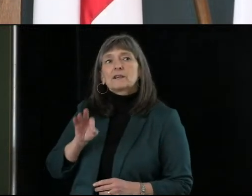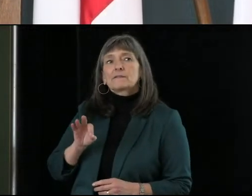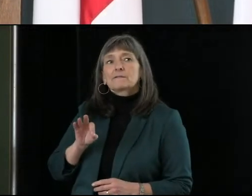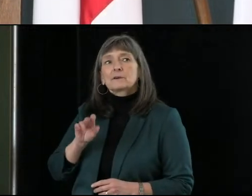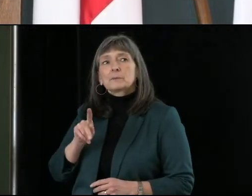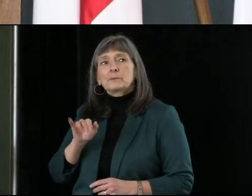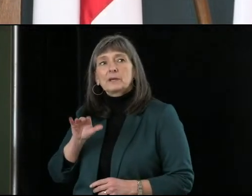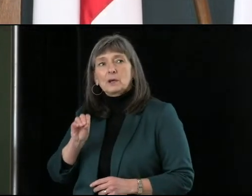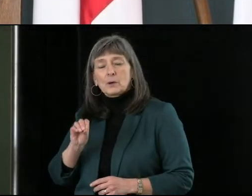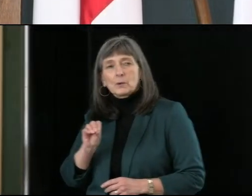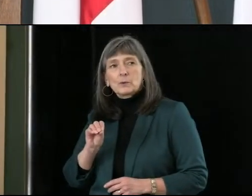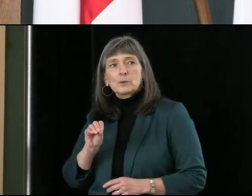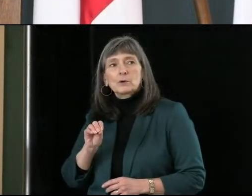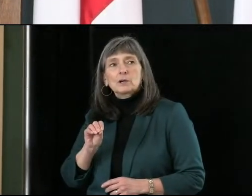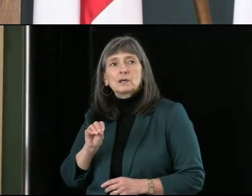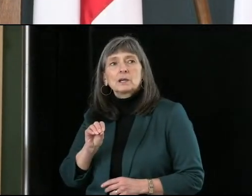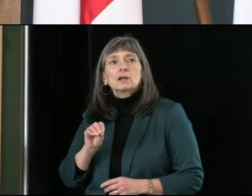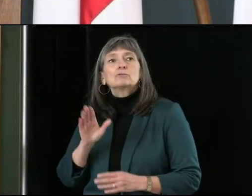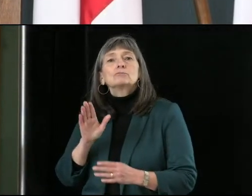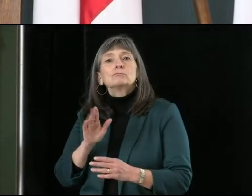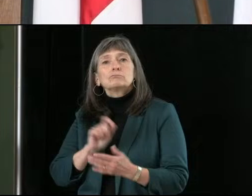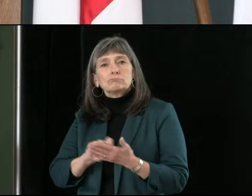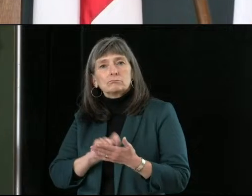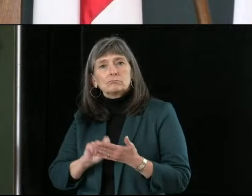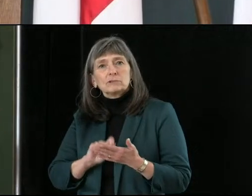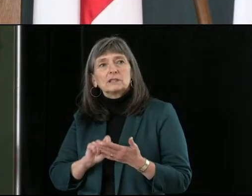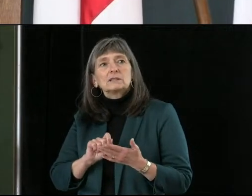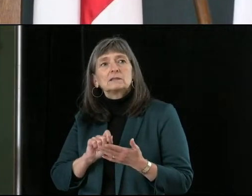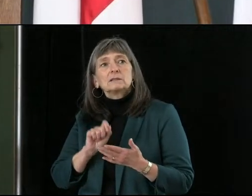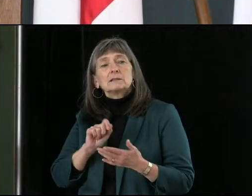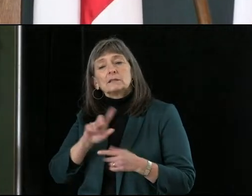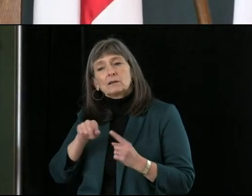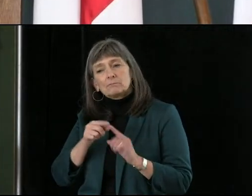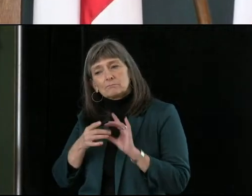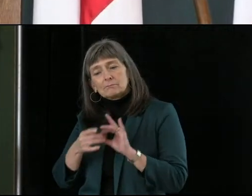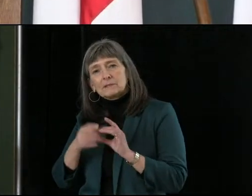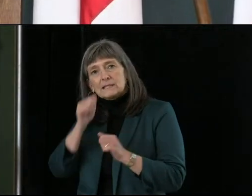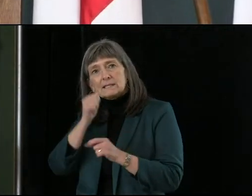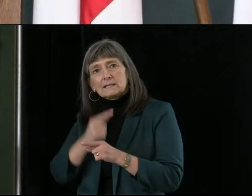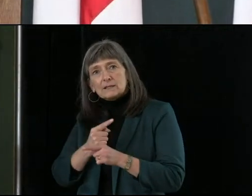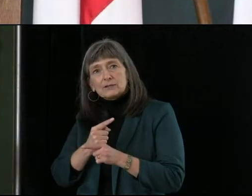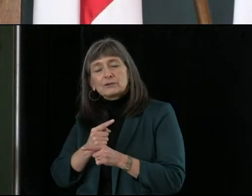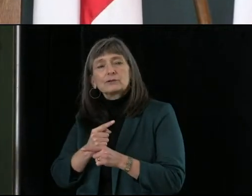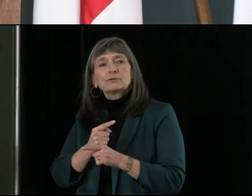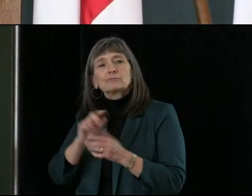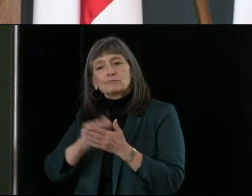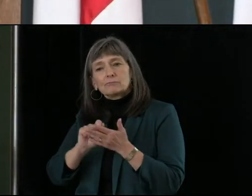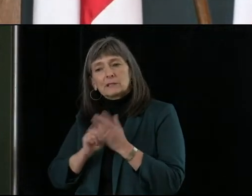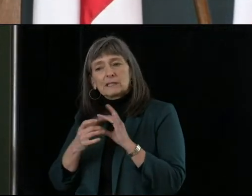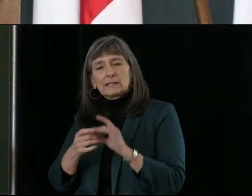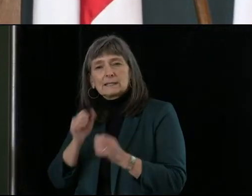song written by Christopher about his sister entitled Born Tragedy.